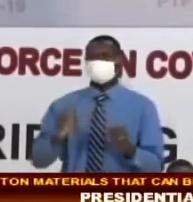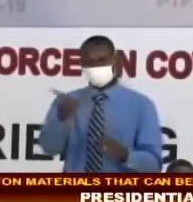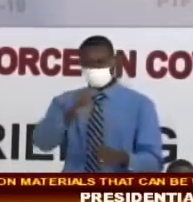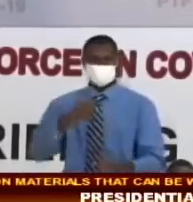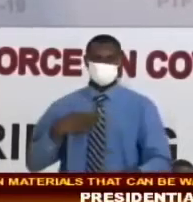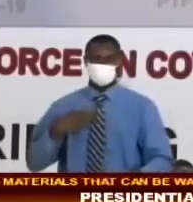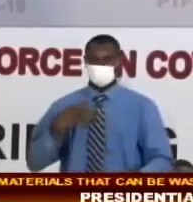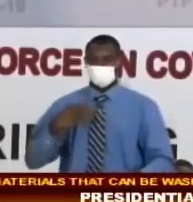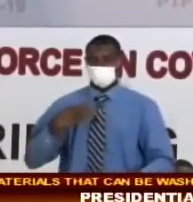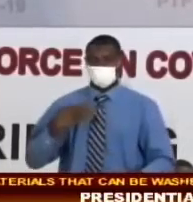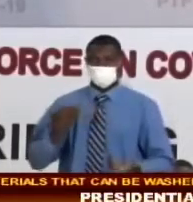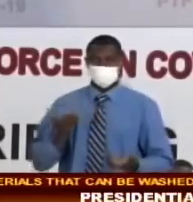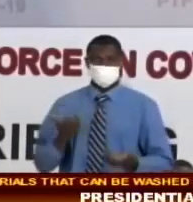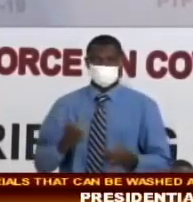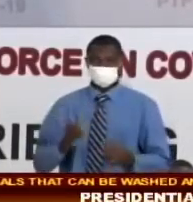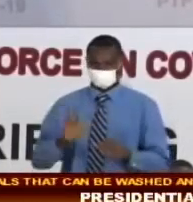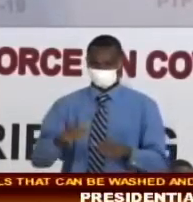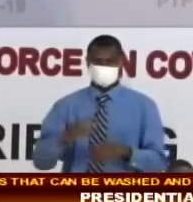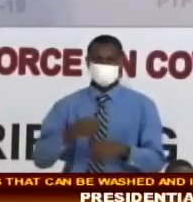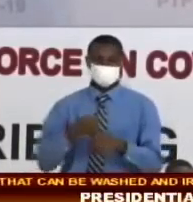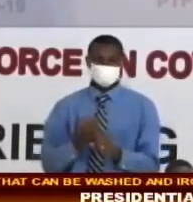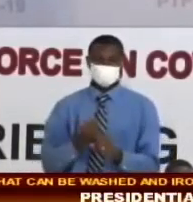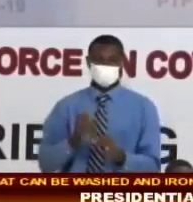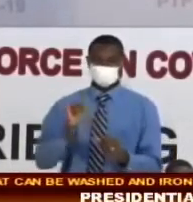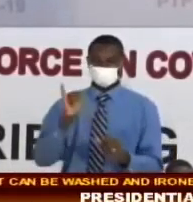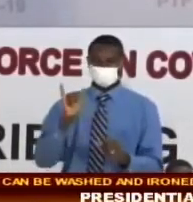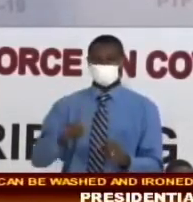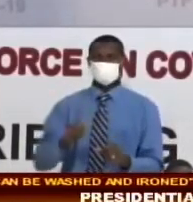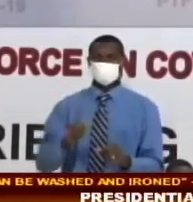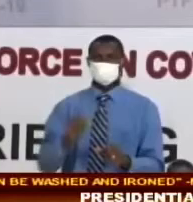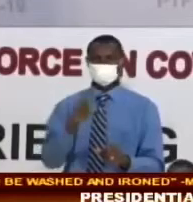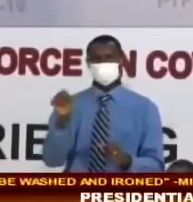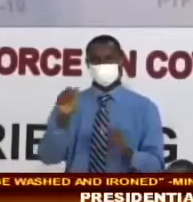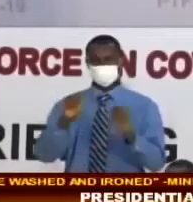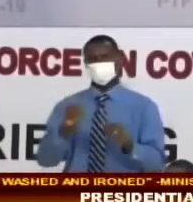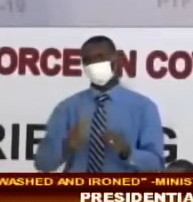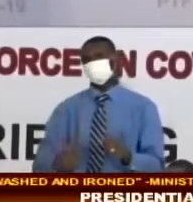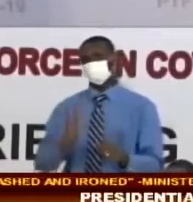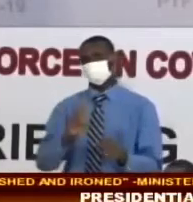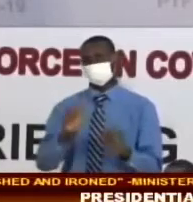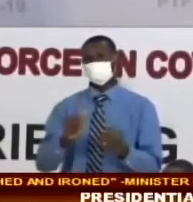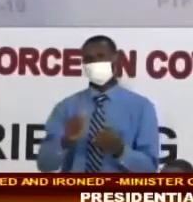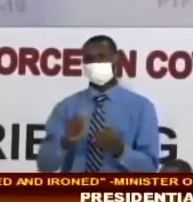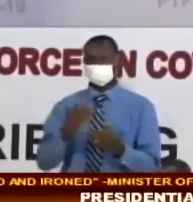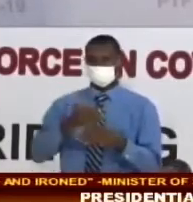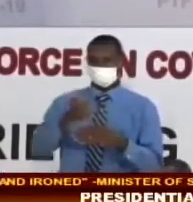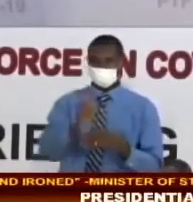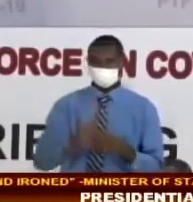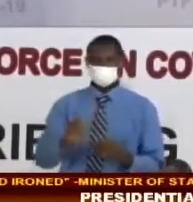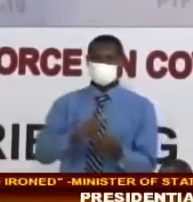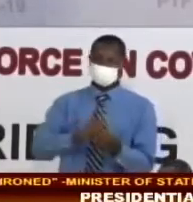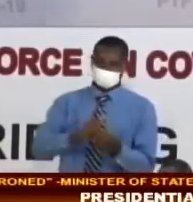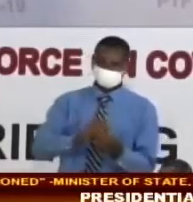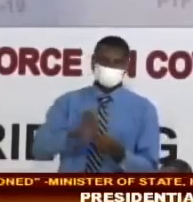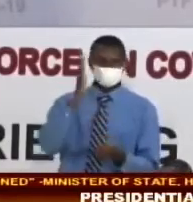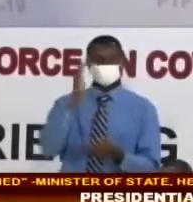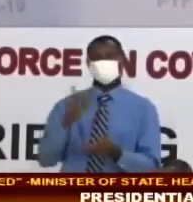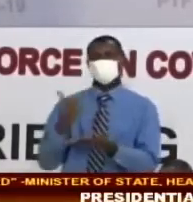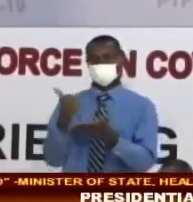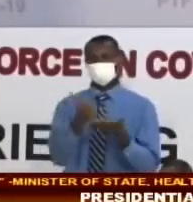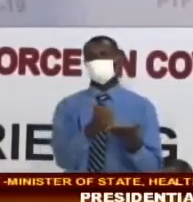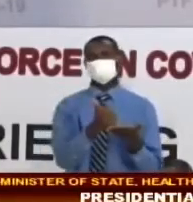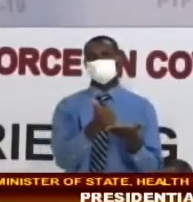cotton material that is suitable, that we can wash. We believe that this will go a long way to